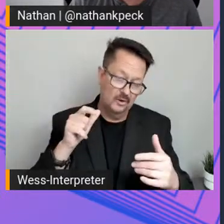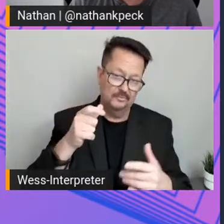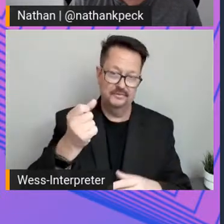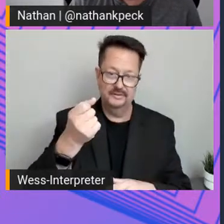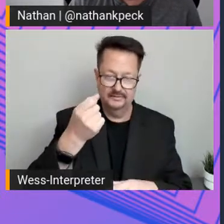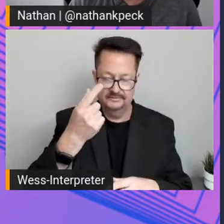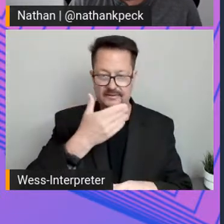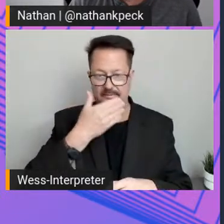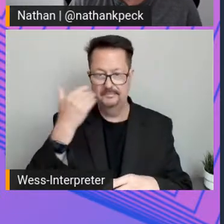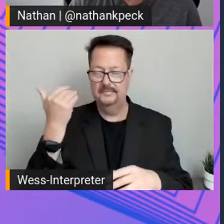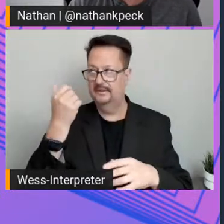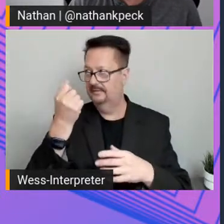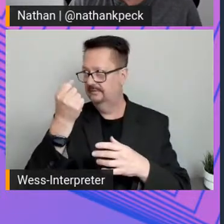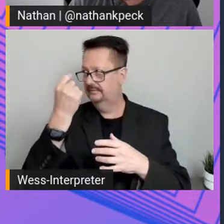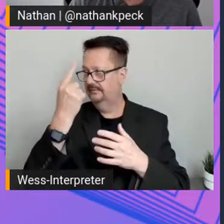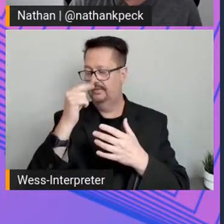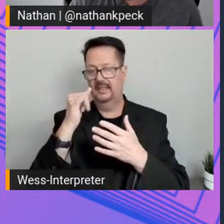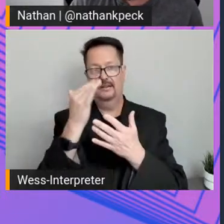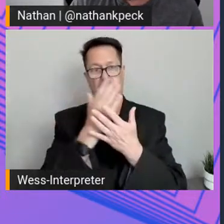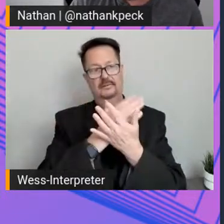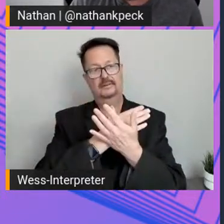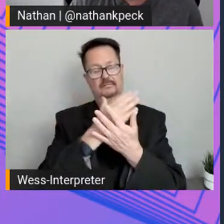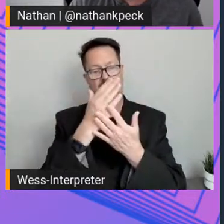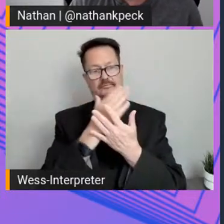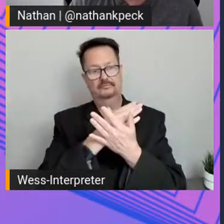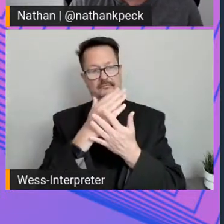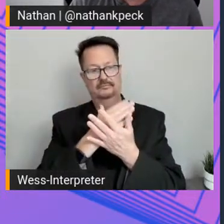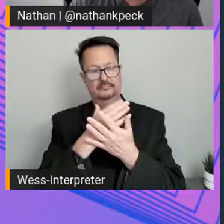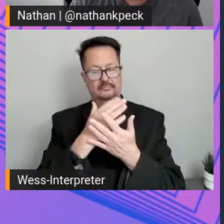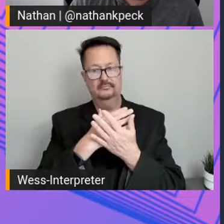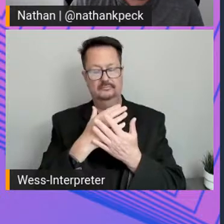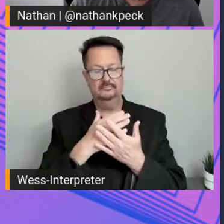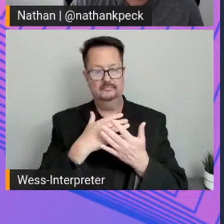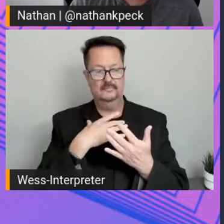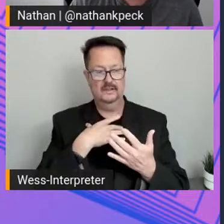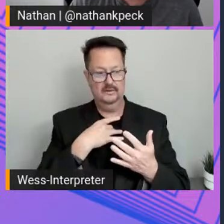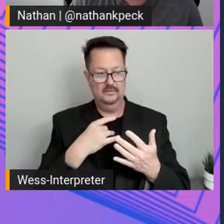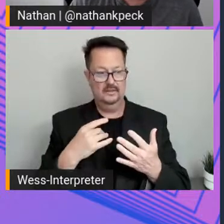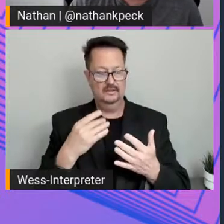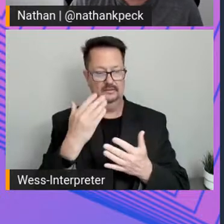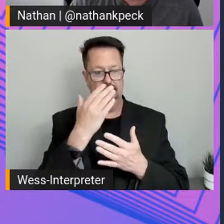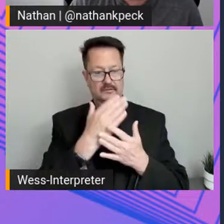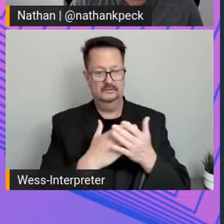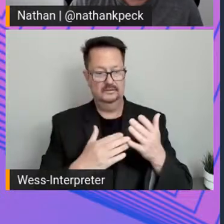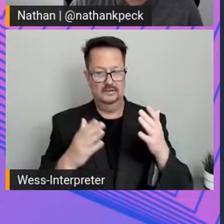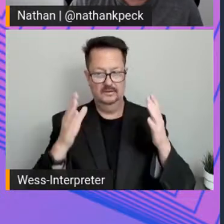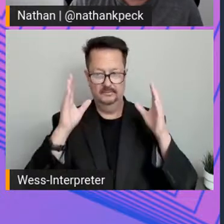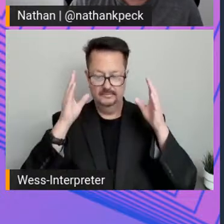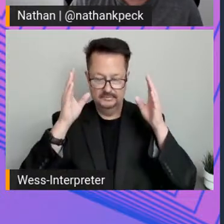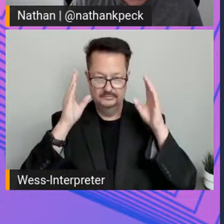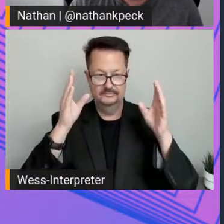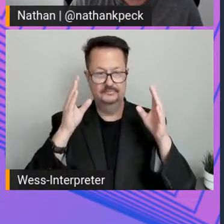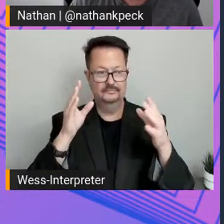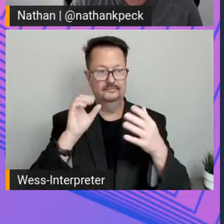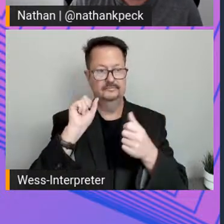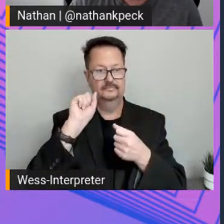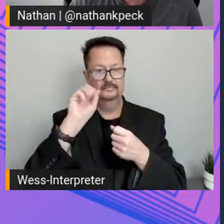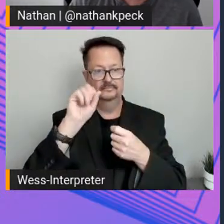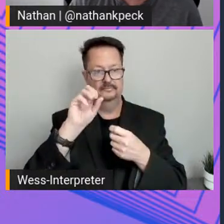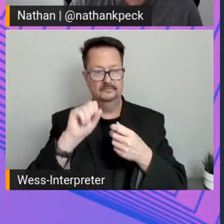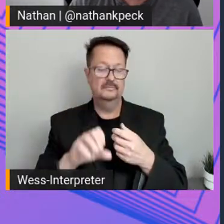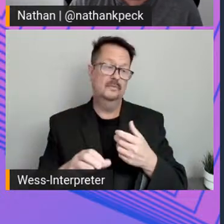of that range. I would like to direct some attention to some further resources you can take advantage of. If you want to try